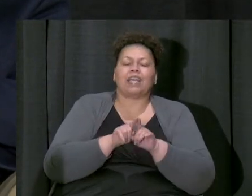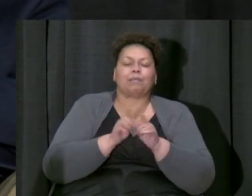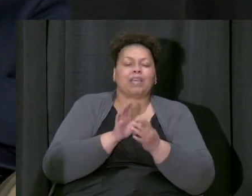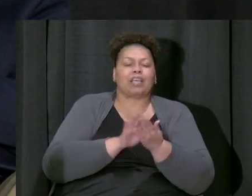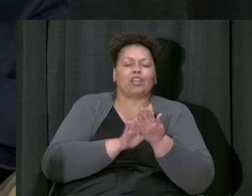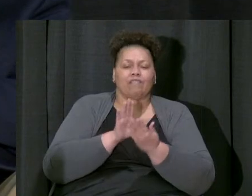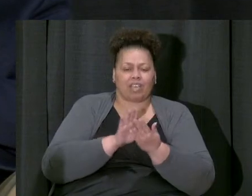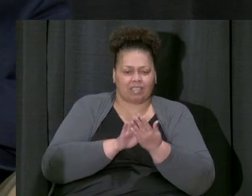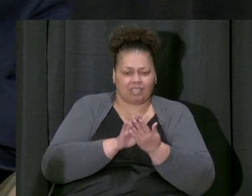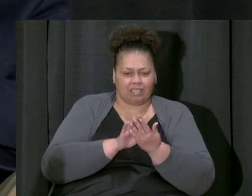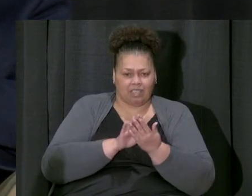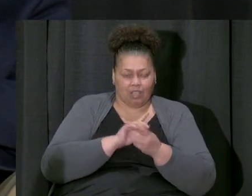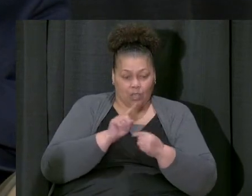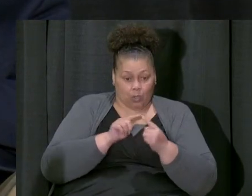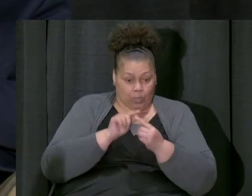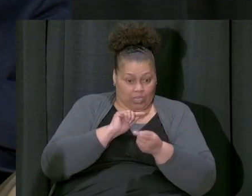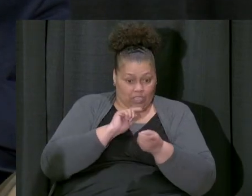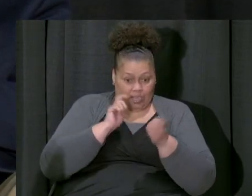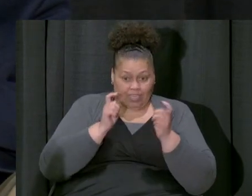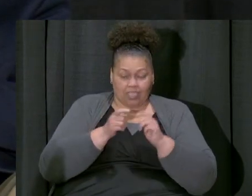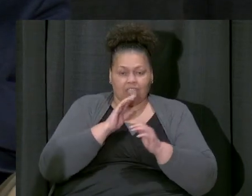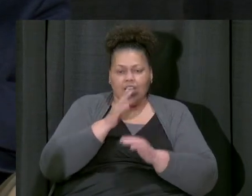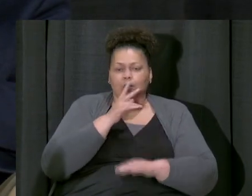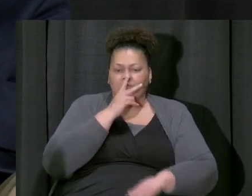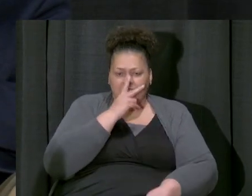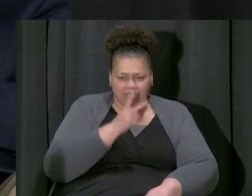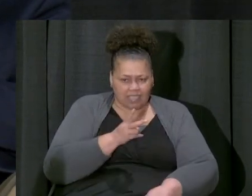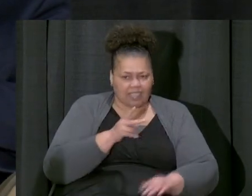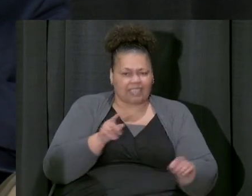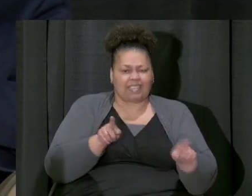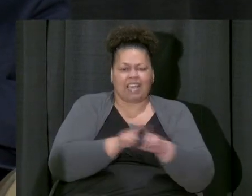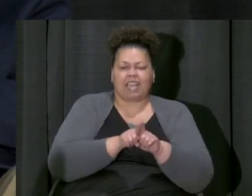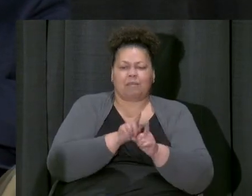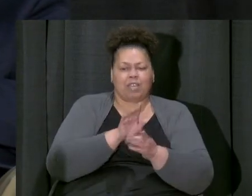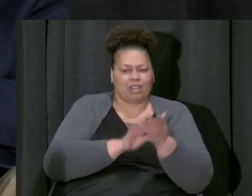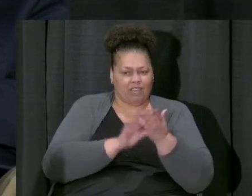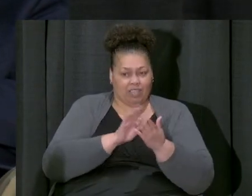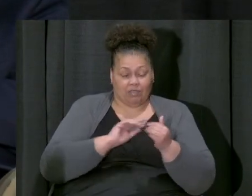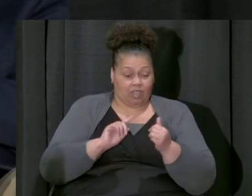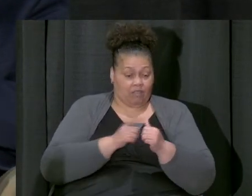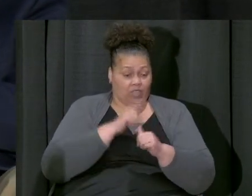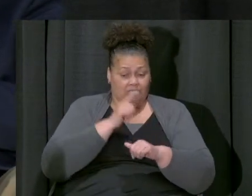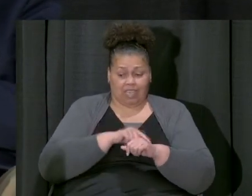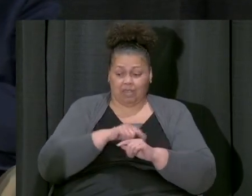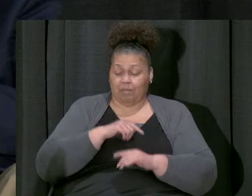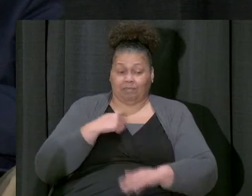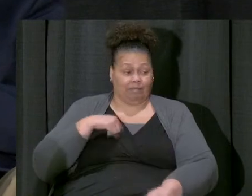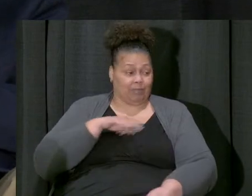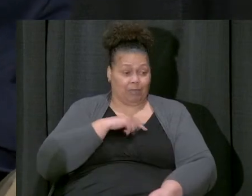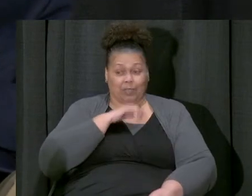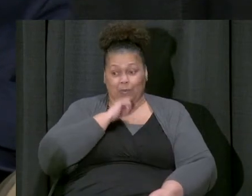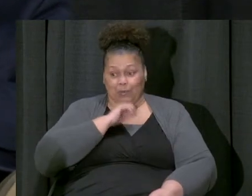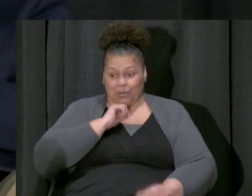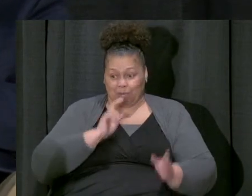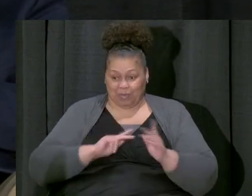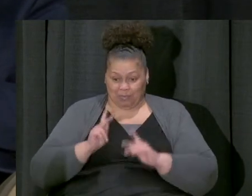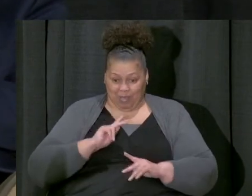And when it changes, they would see the same interface. So for the first time, us older folks, as we get up